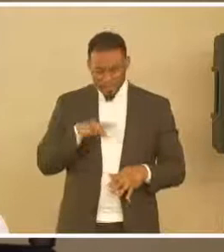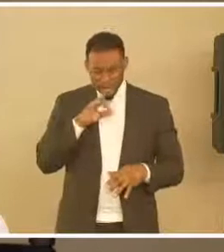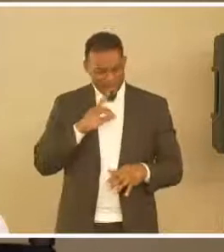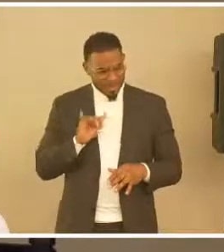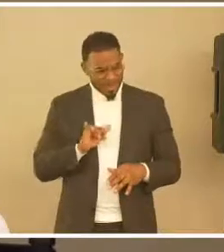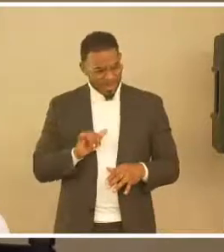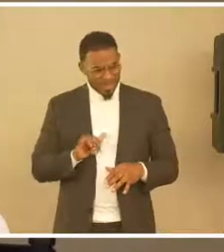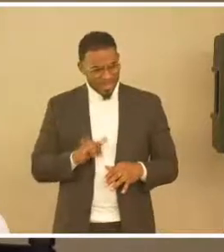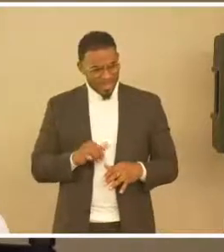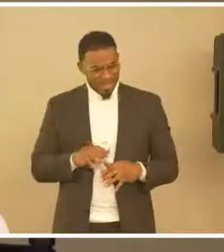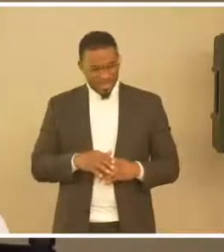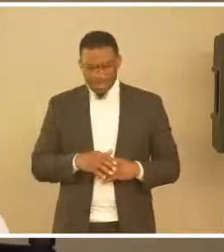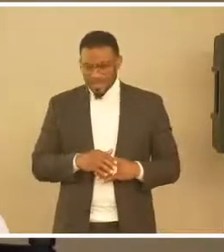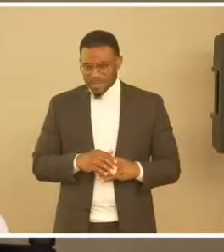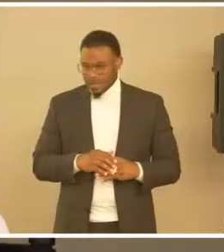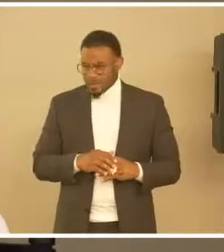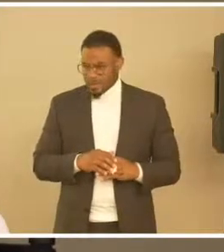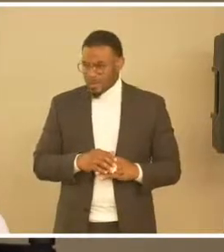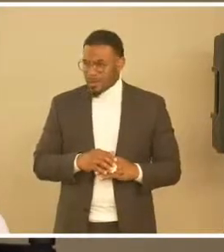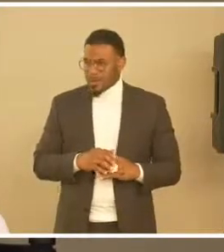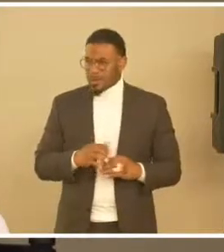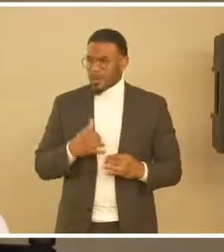told me,